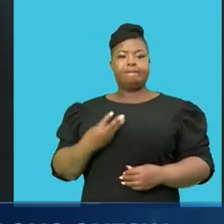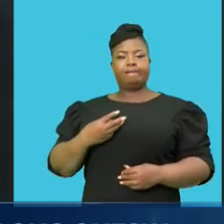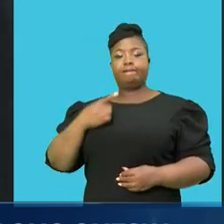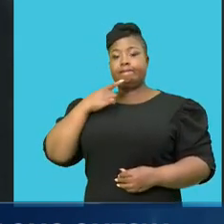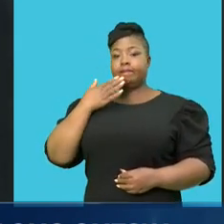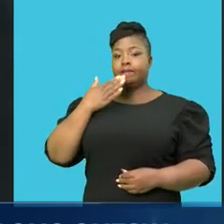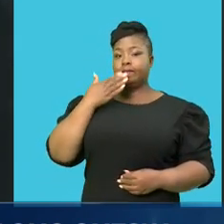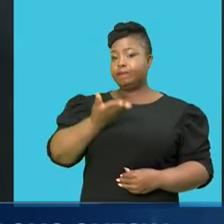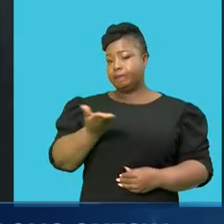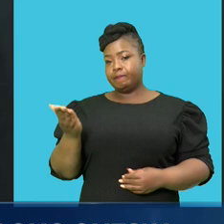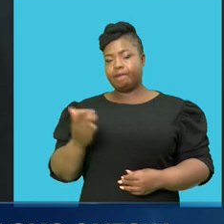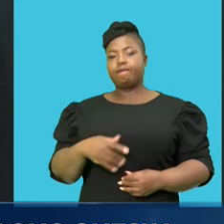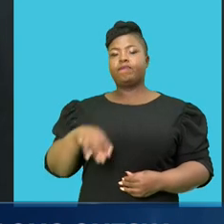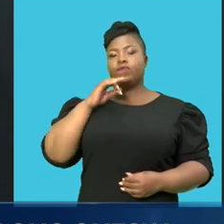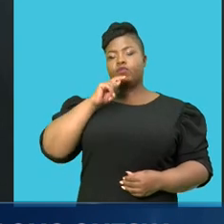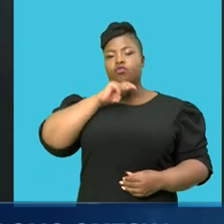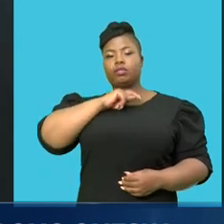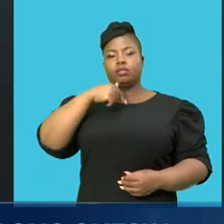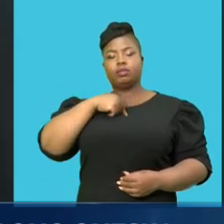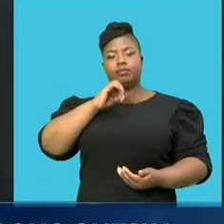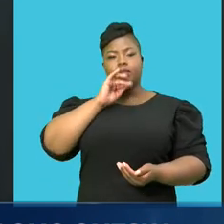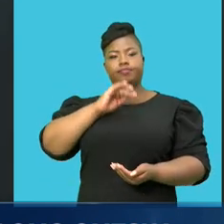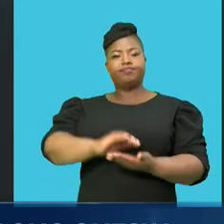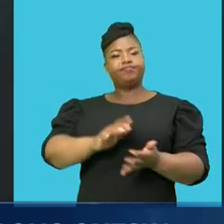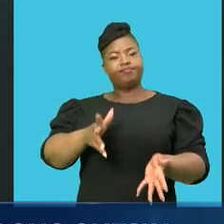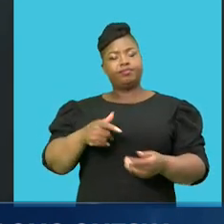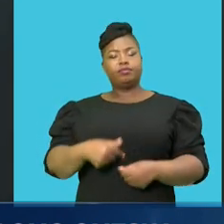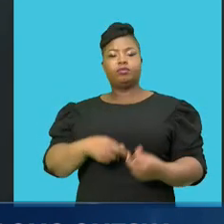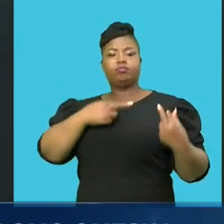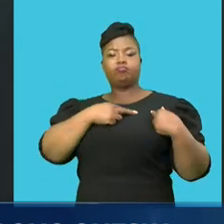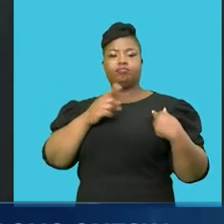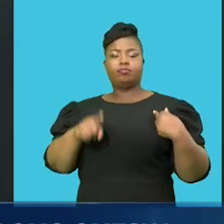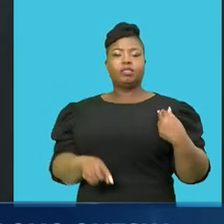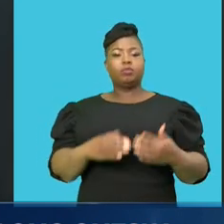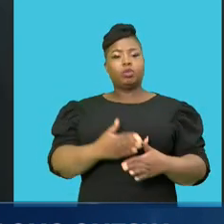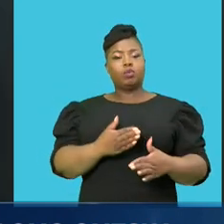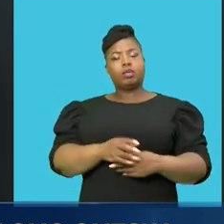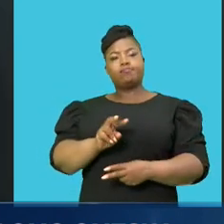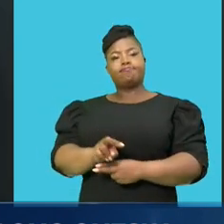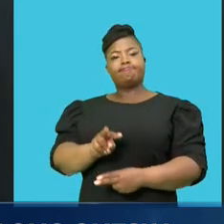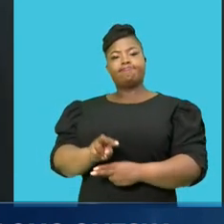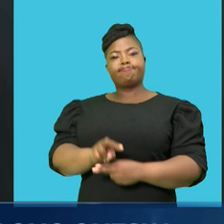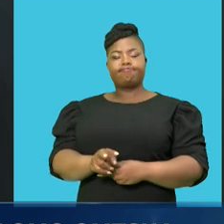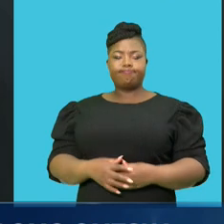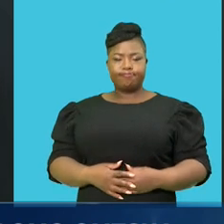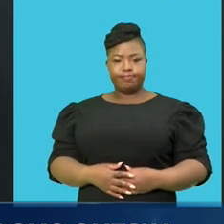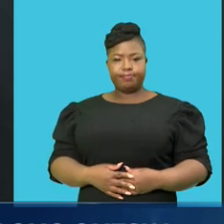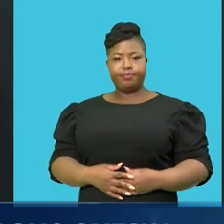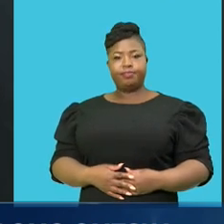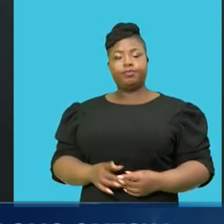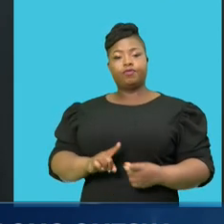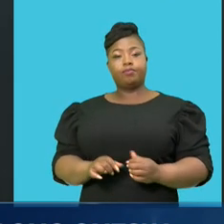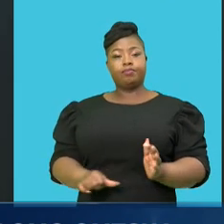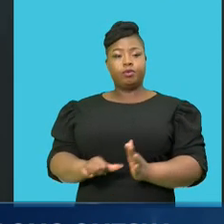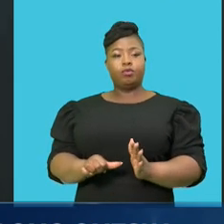all for entrusting me with the responsibility to exercise maximum oversight over the